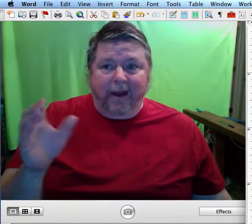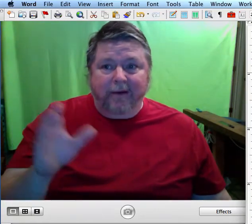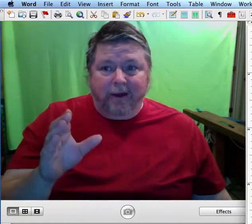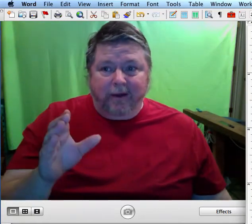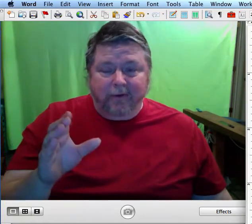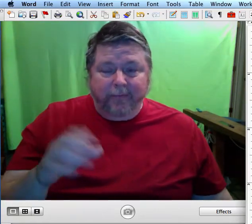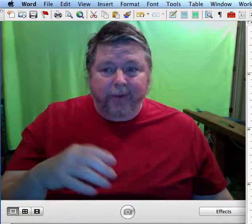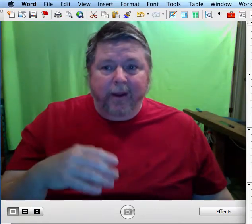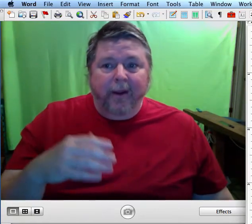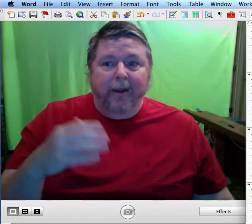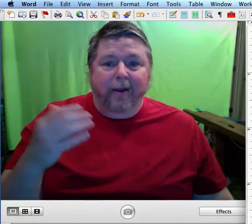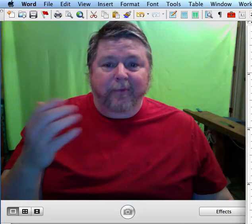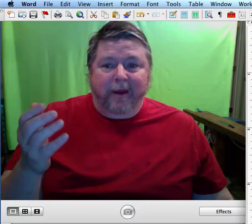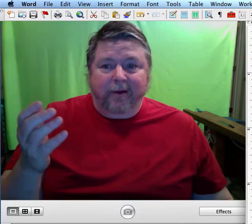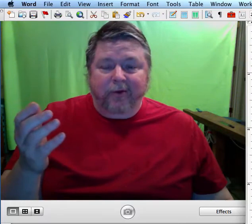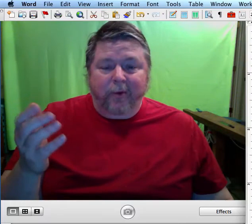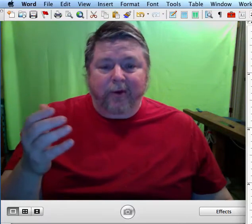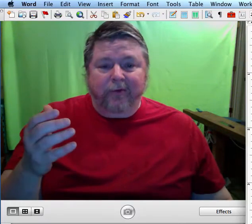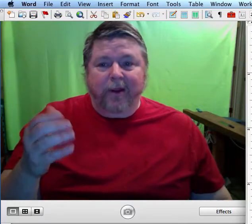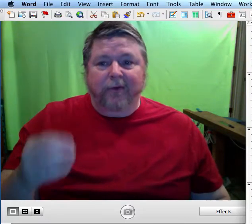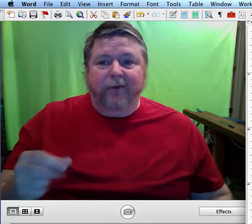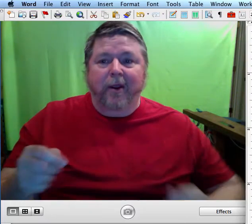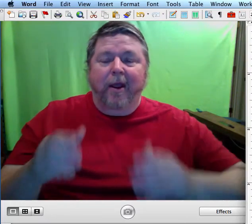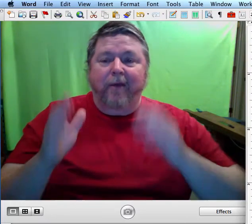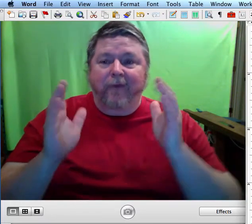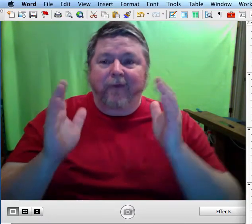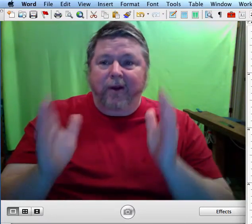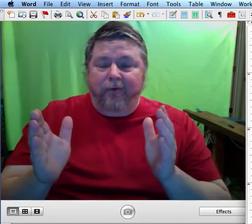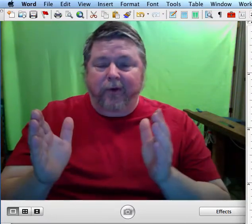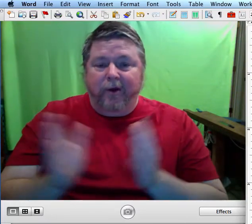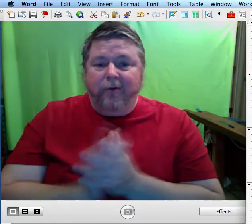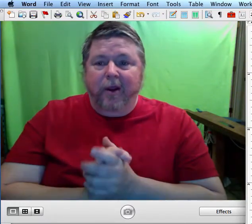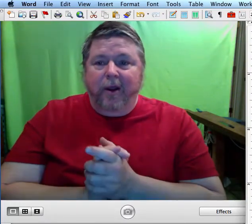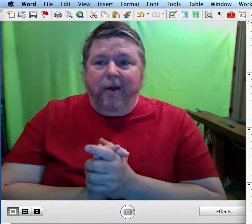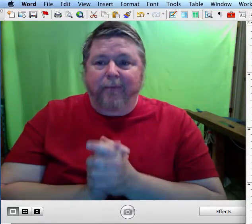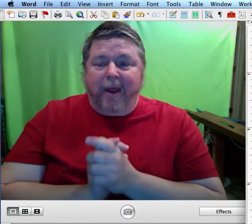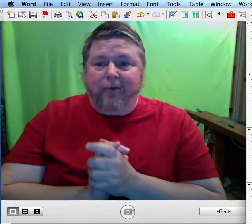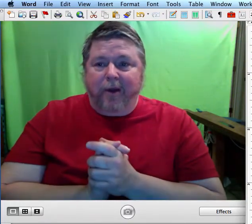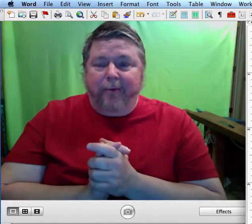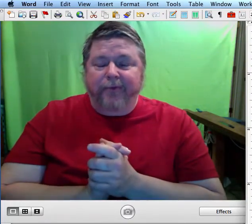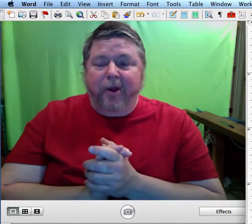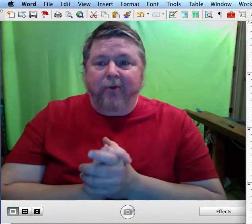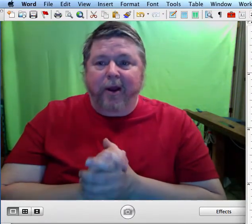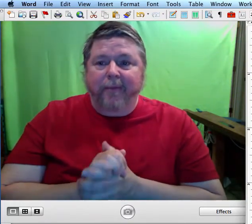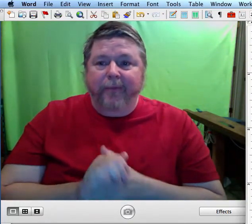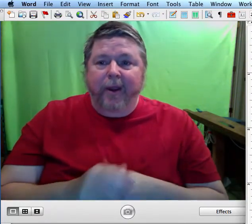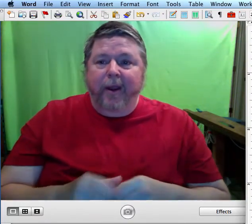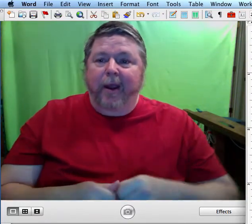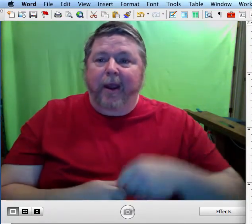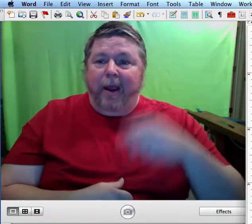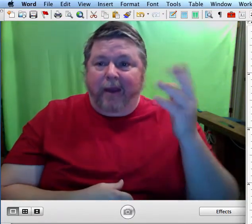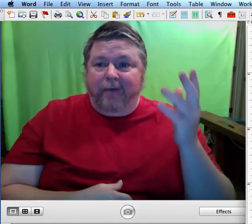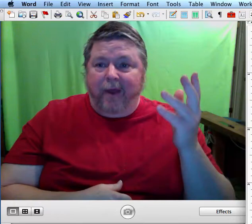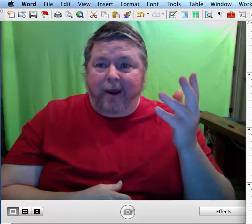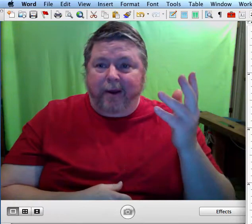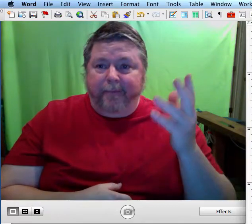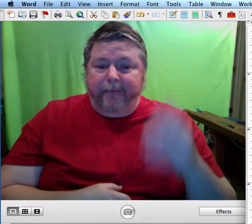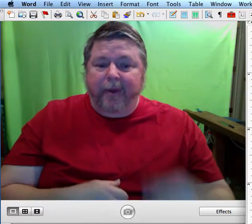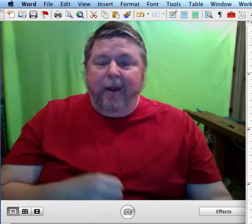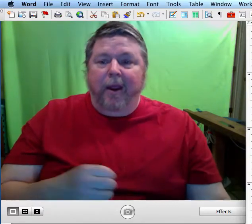SATs. Semantics awareness tests have video footage of Pat Grable generating a